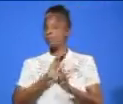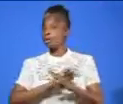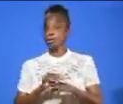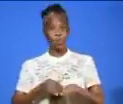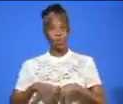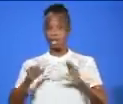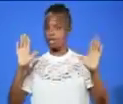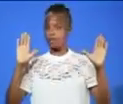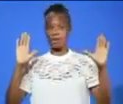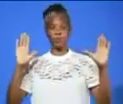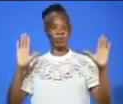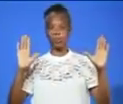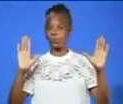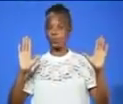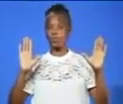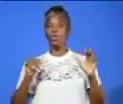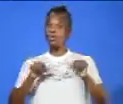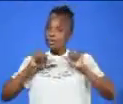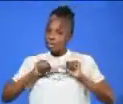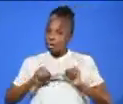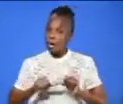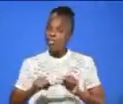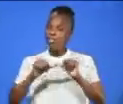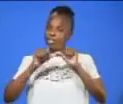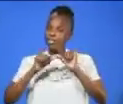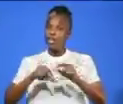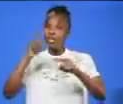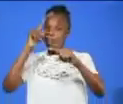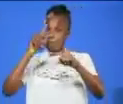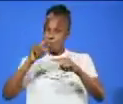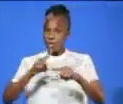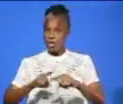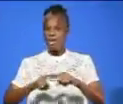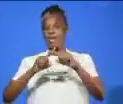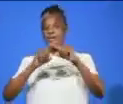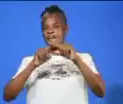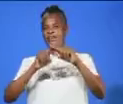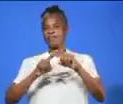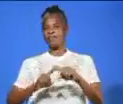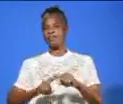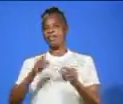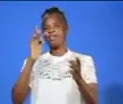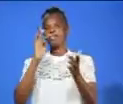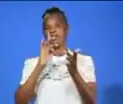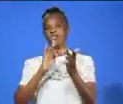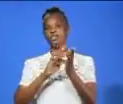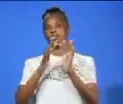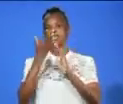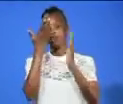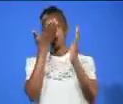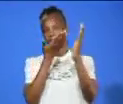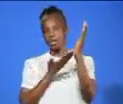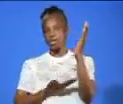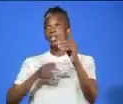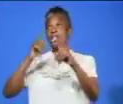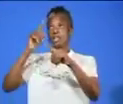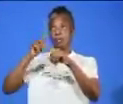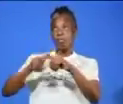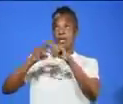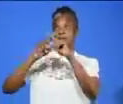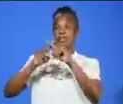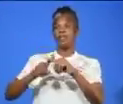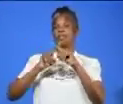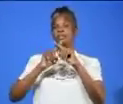go of that last thread of